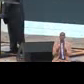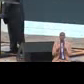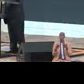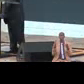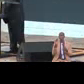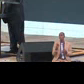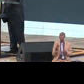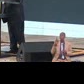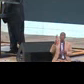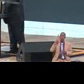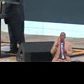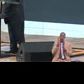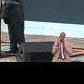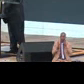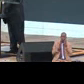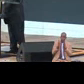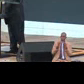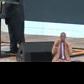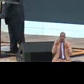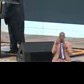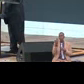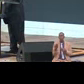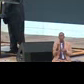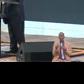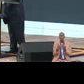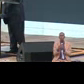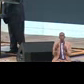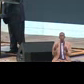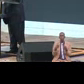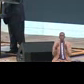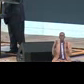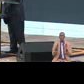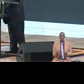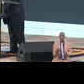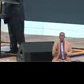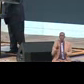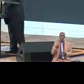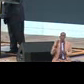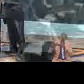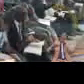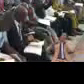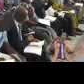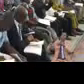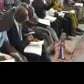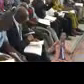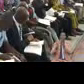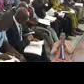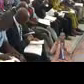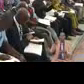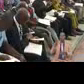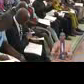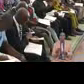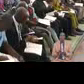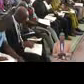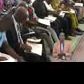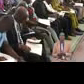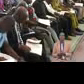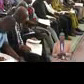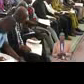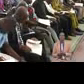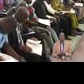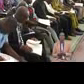Openly, he will disgrace all the enemies of your progress in Jesus'